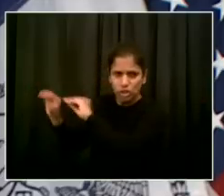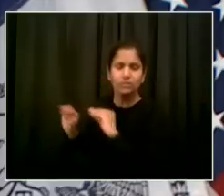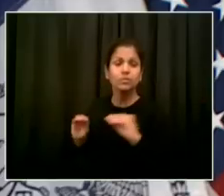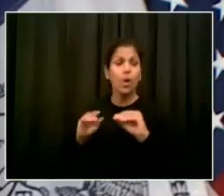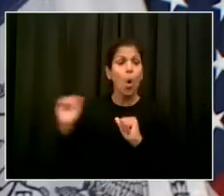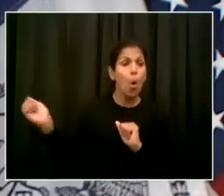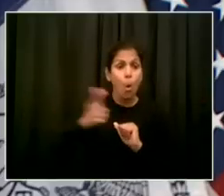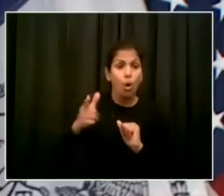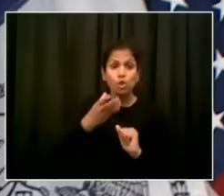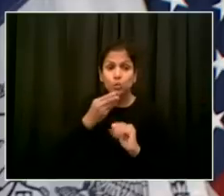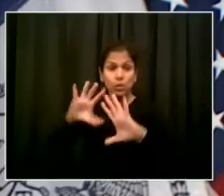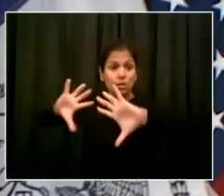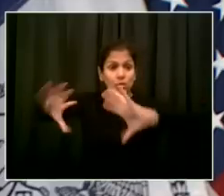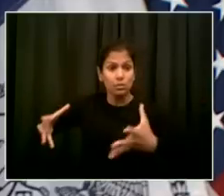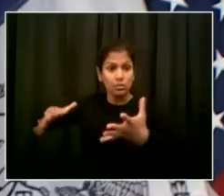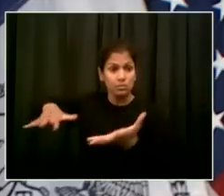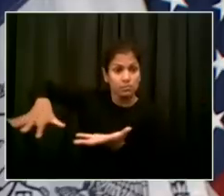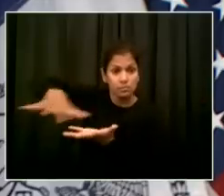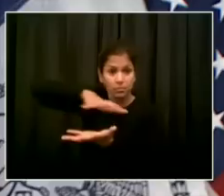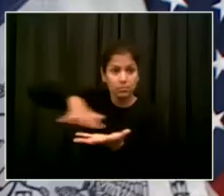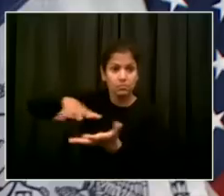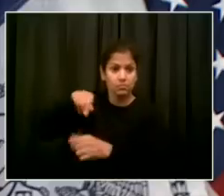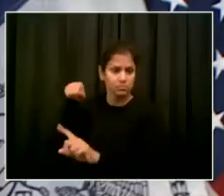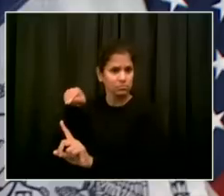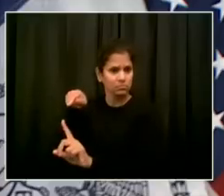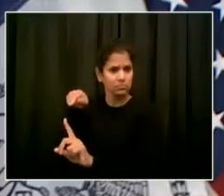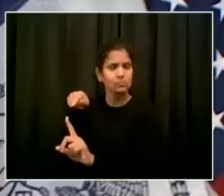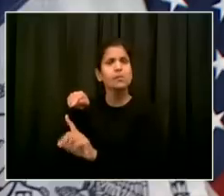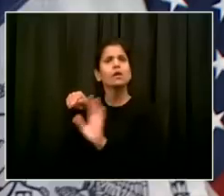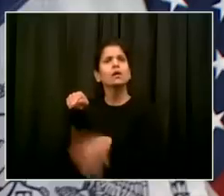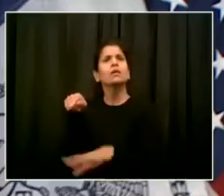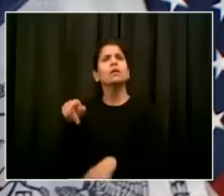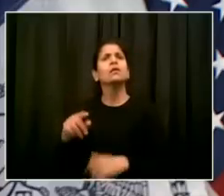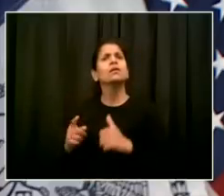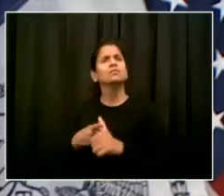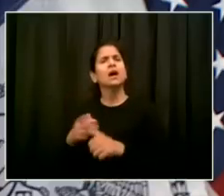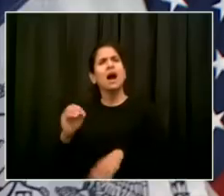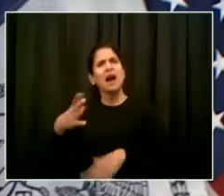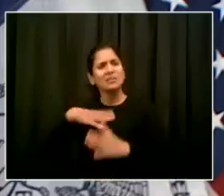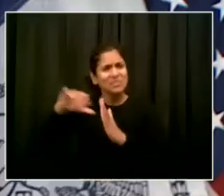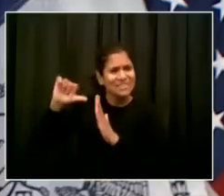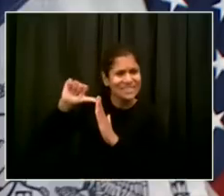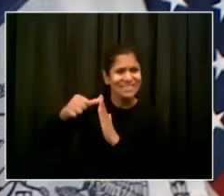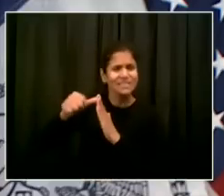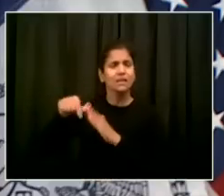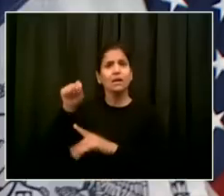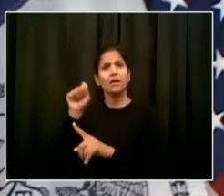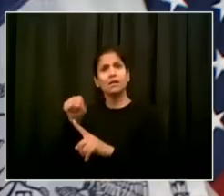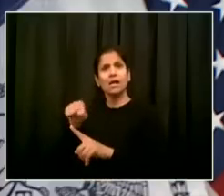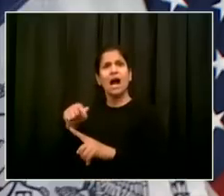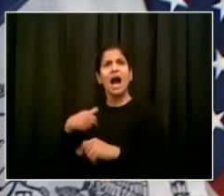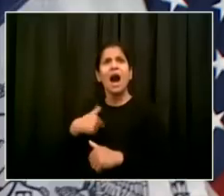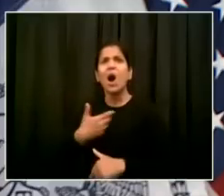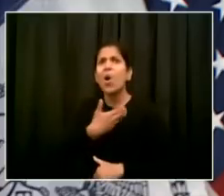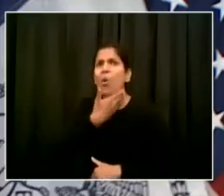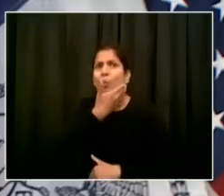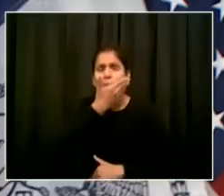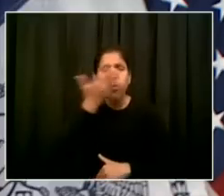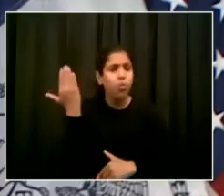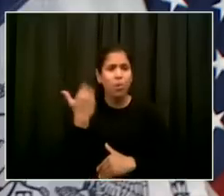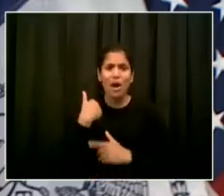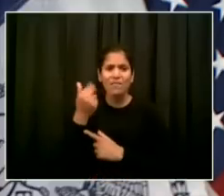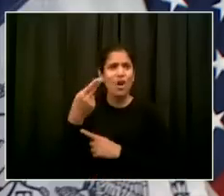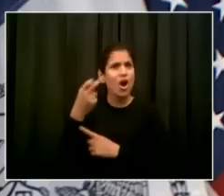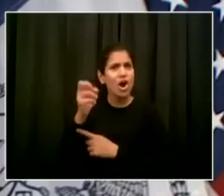been over this, but I think it's really important to say, and I want Dr. Choksi to speak after me about that. Second of all, the